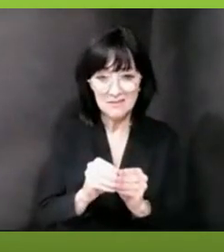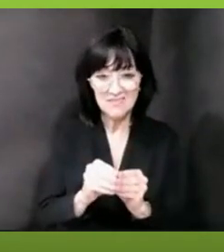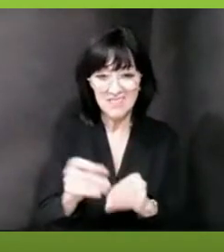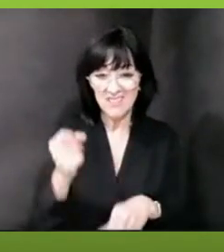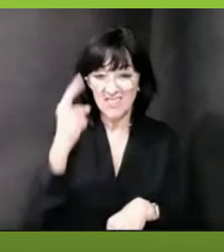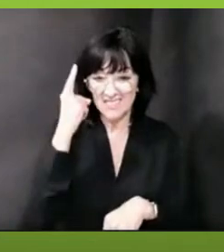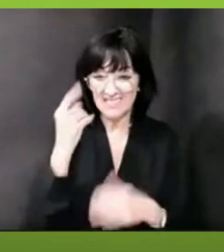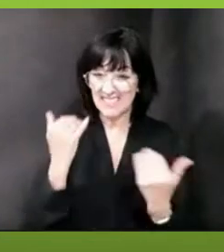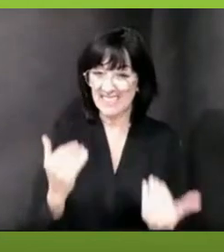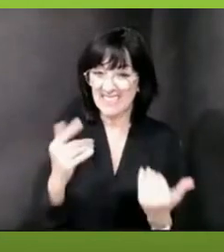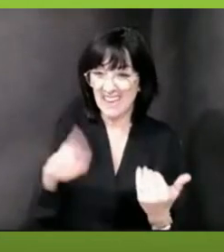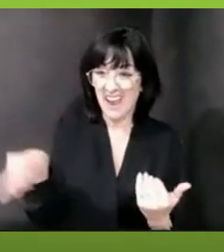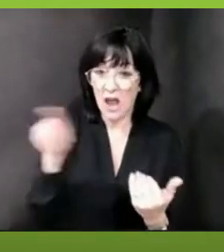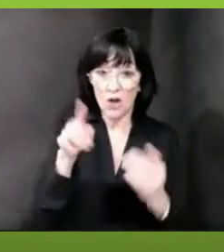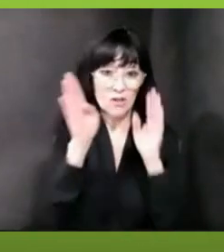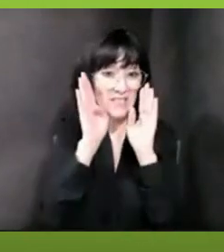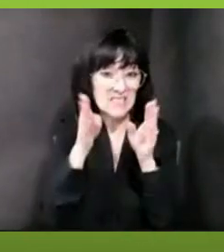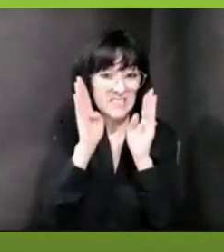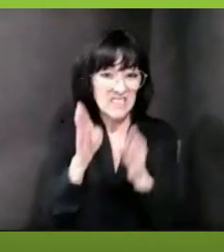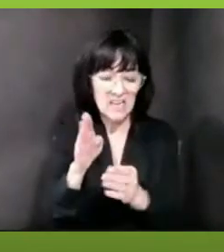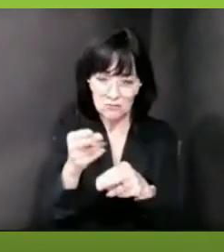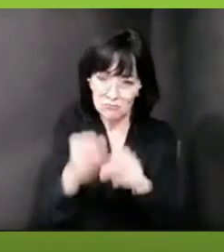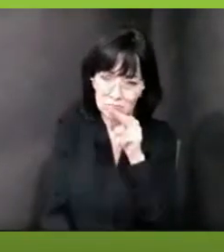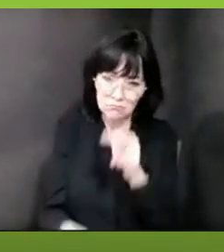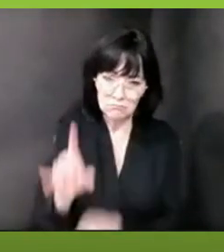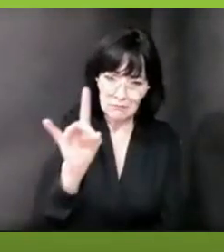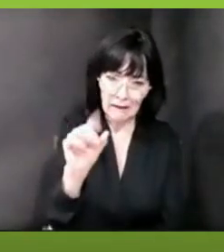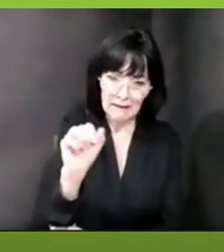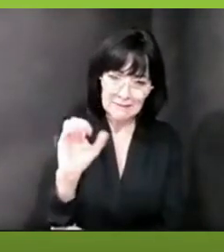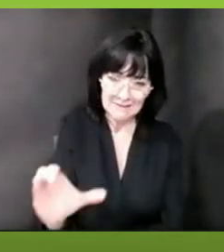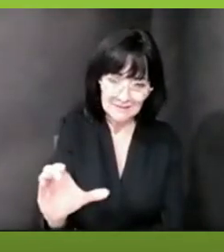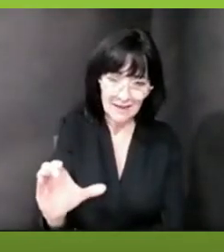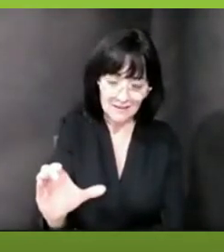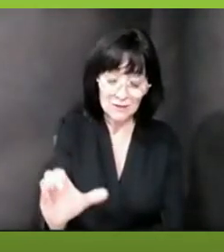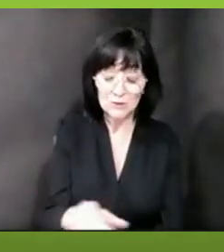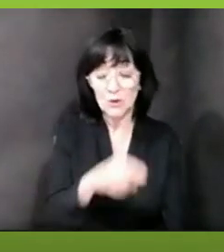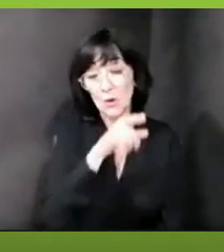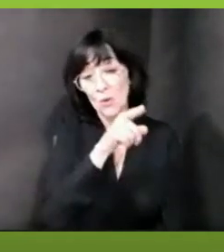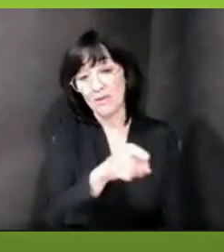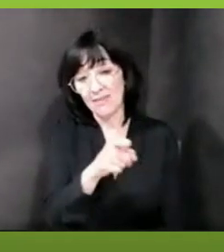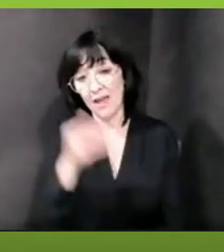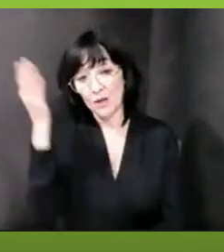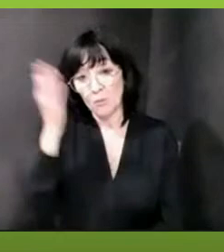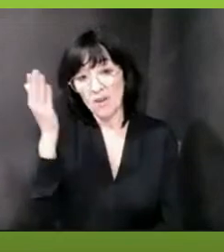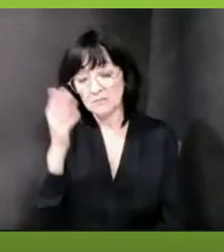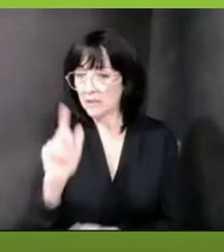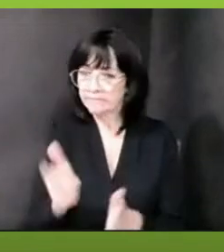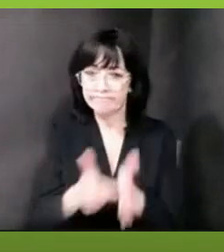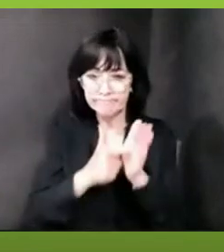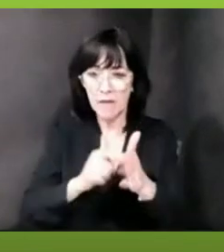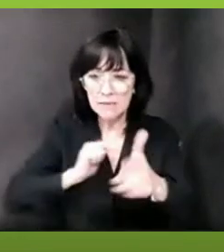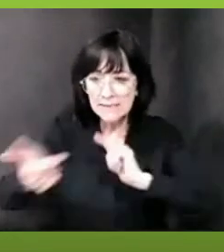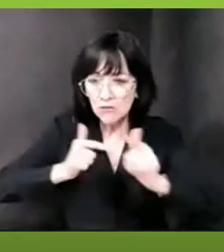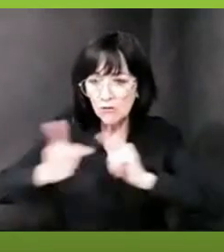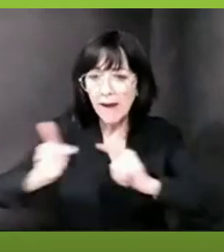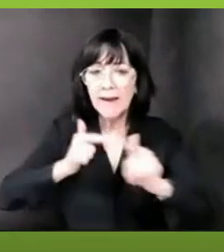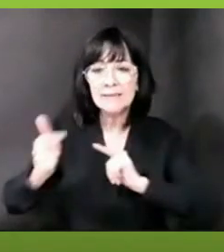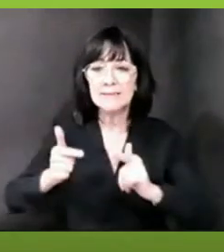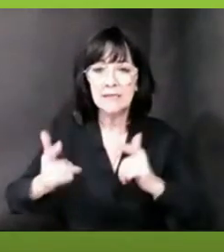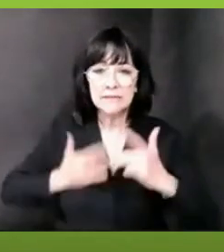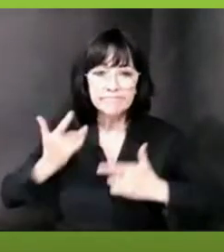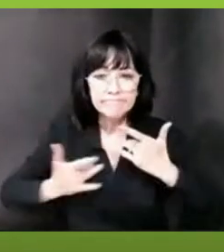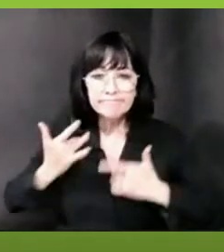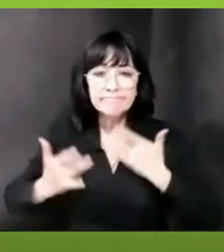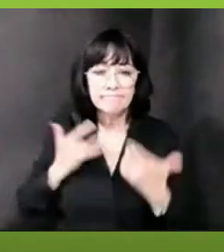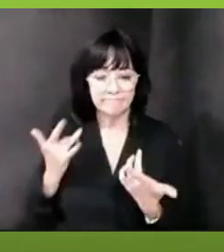8 seconds. So the more interactive the presentation, the more engaging it'll be for youth. So as we're